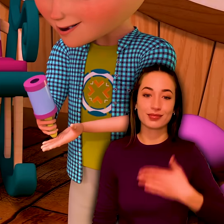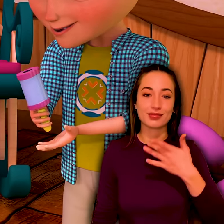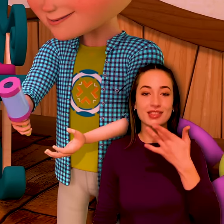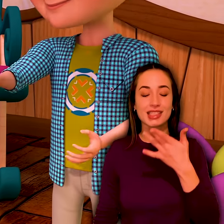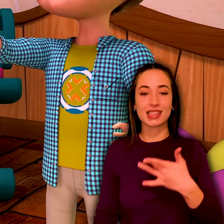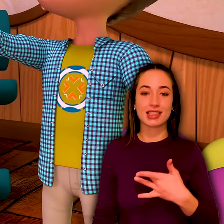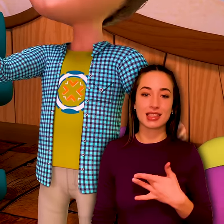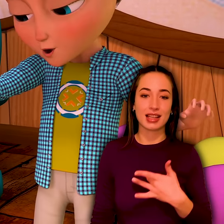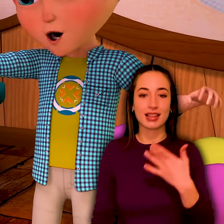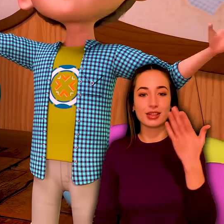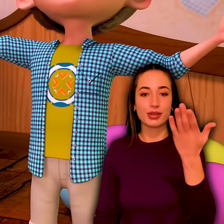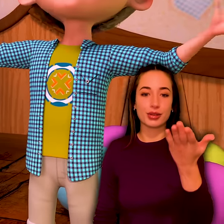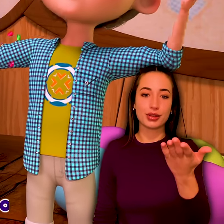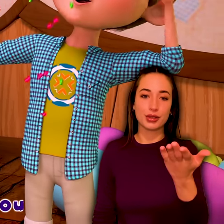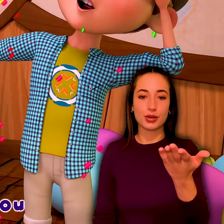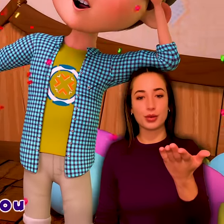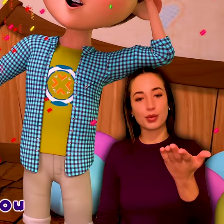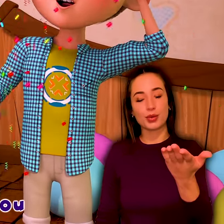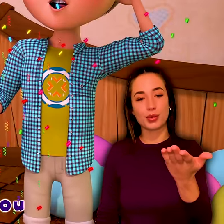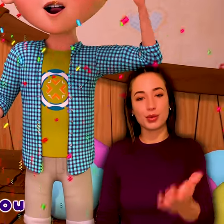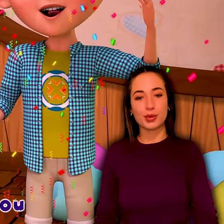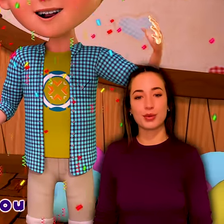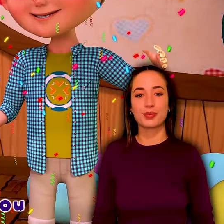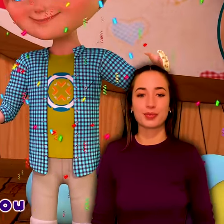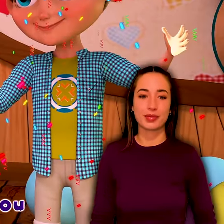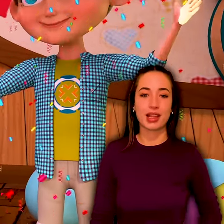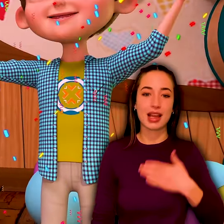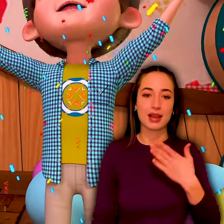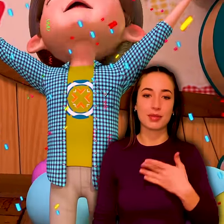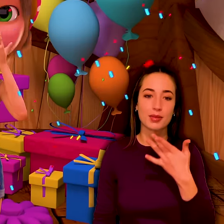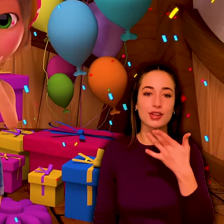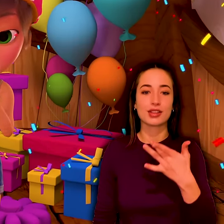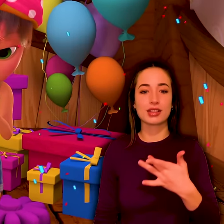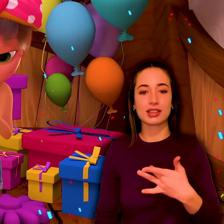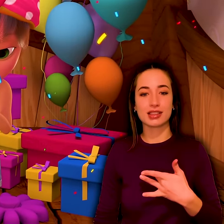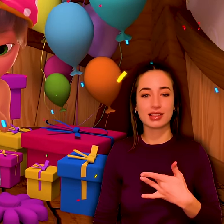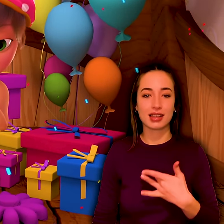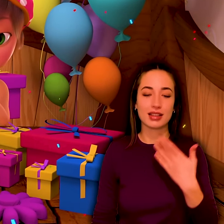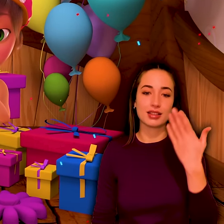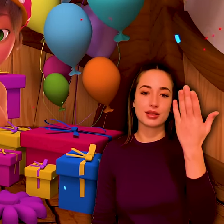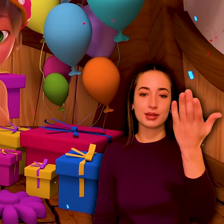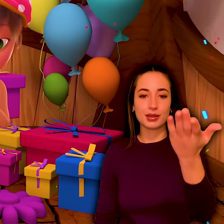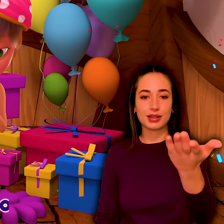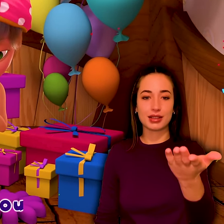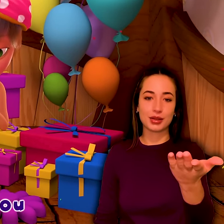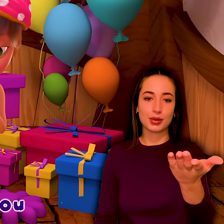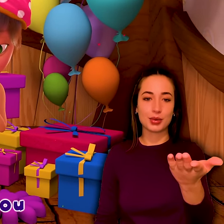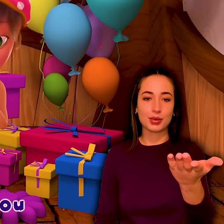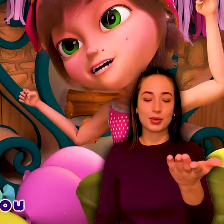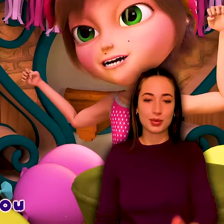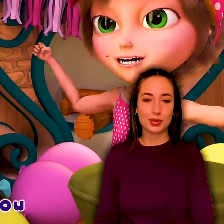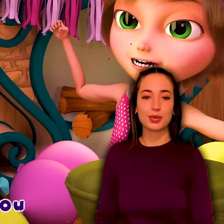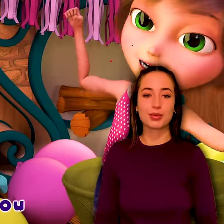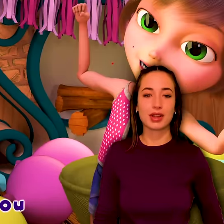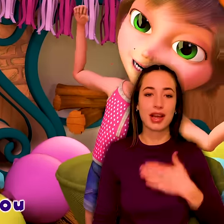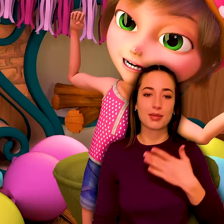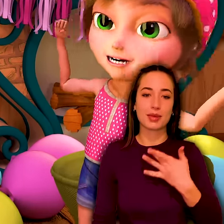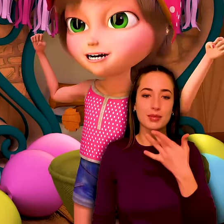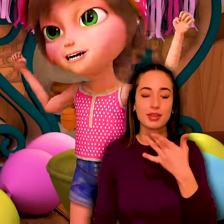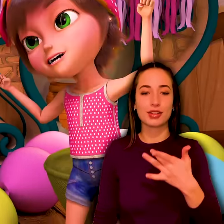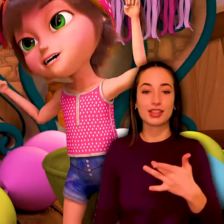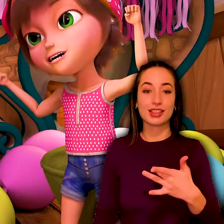happy birthday to you happy birthday to you